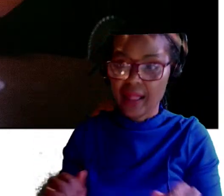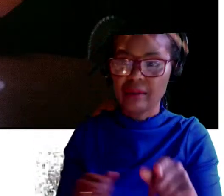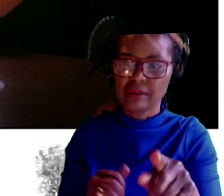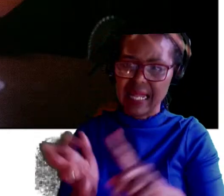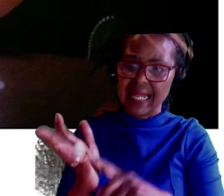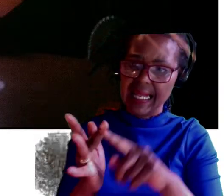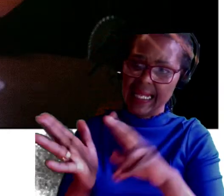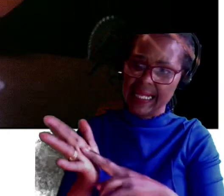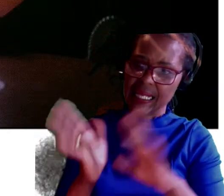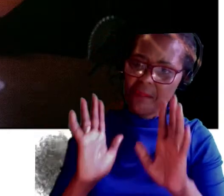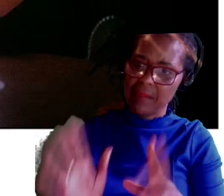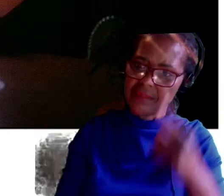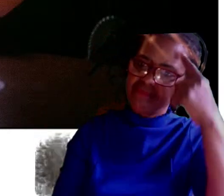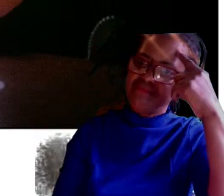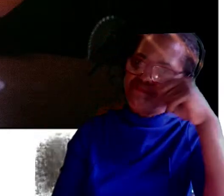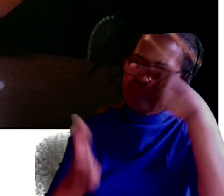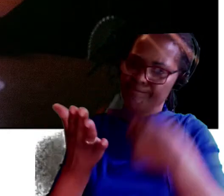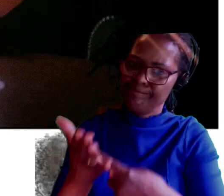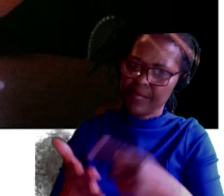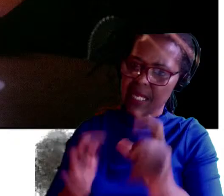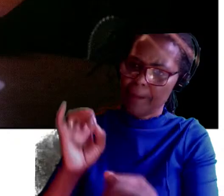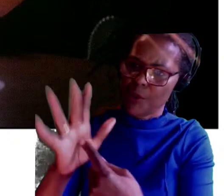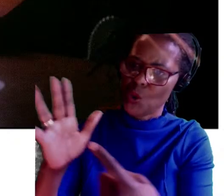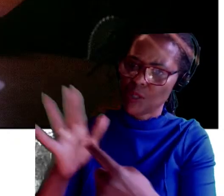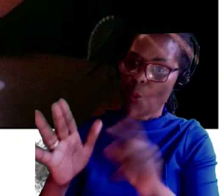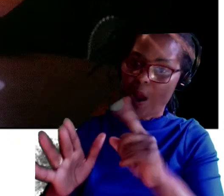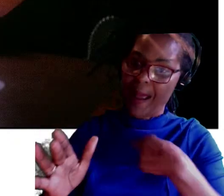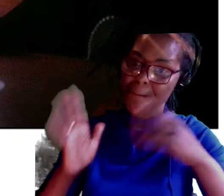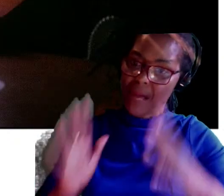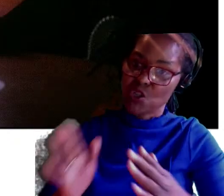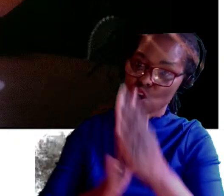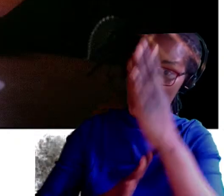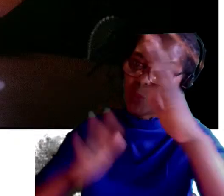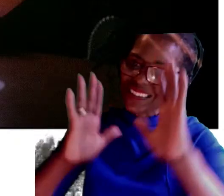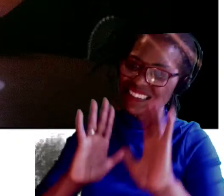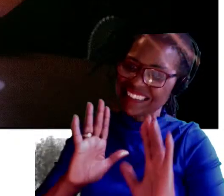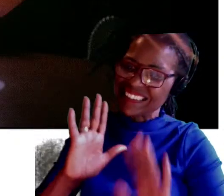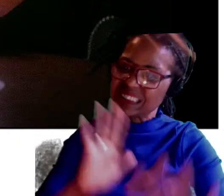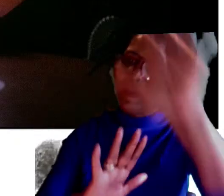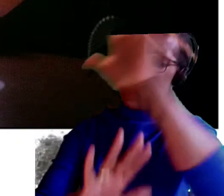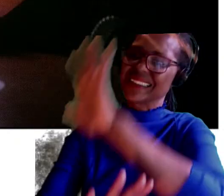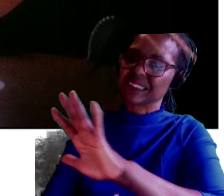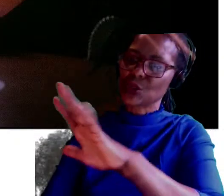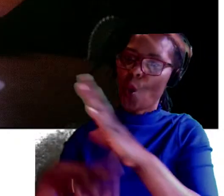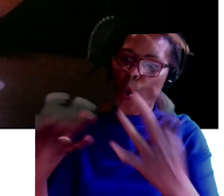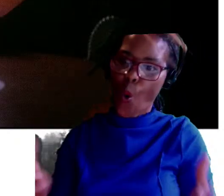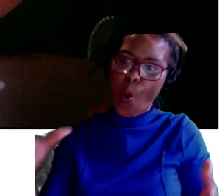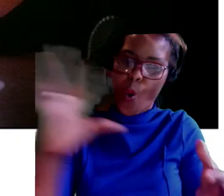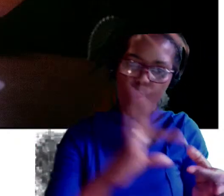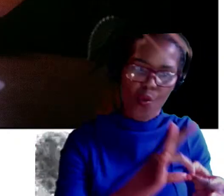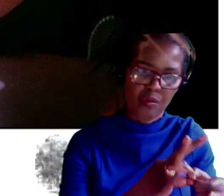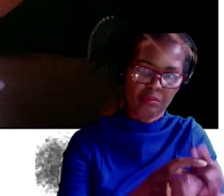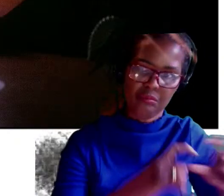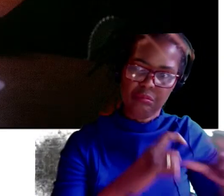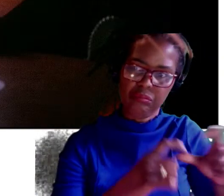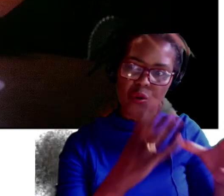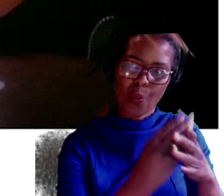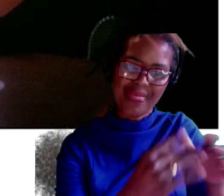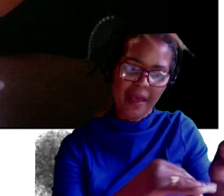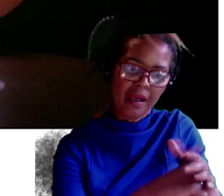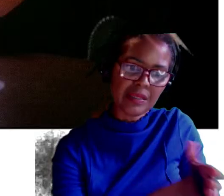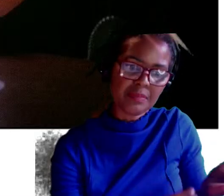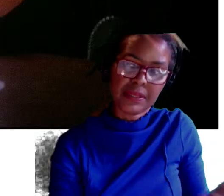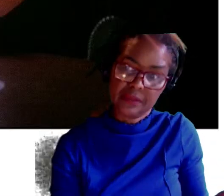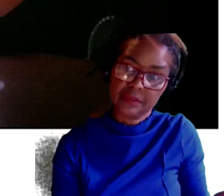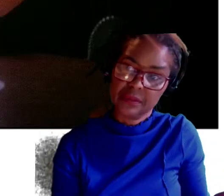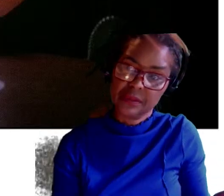final messages or reaching his destination. Lynn and Silas cannot be sure if their transmissions will connect, and their love is